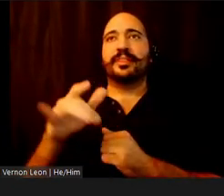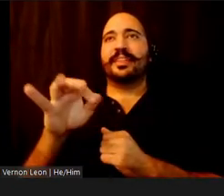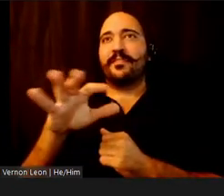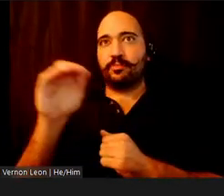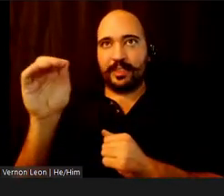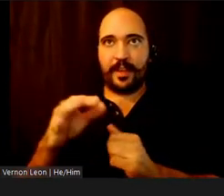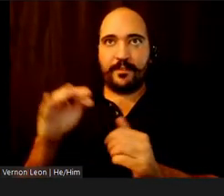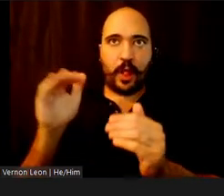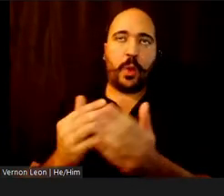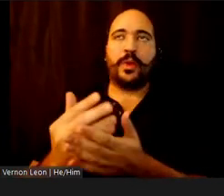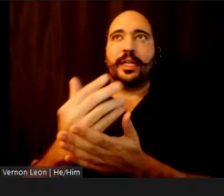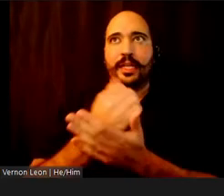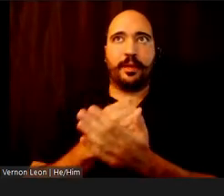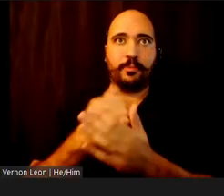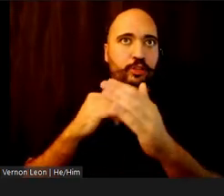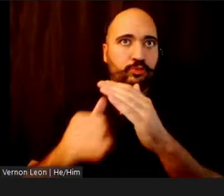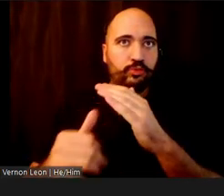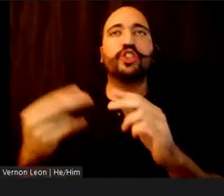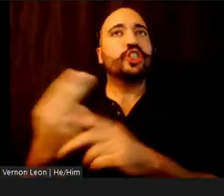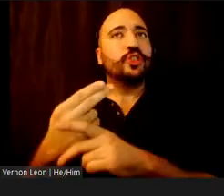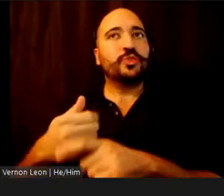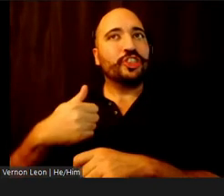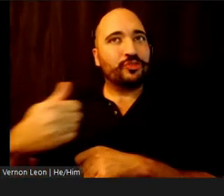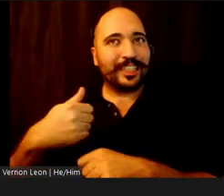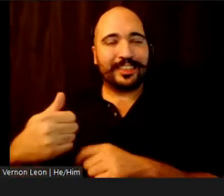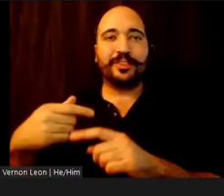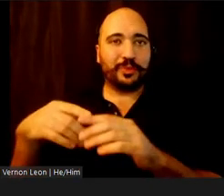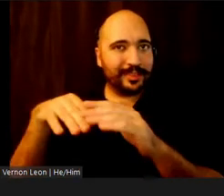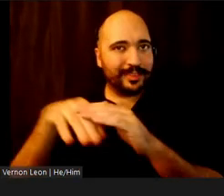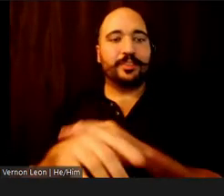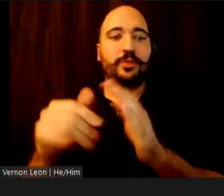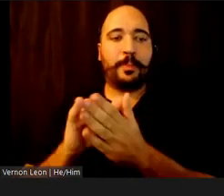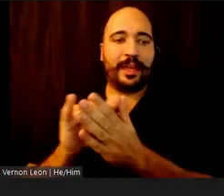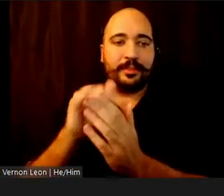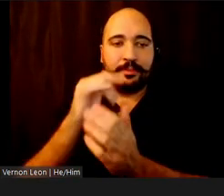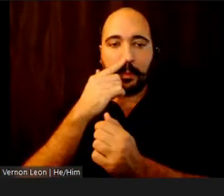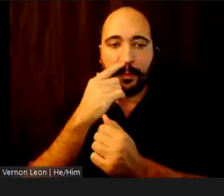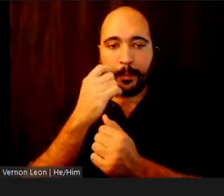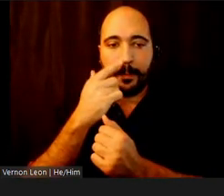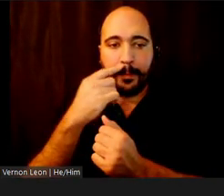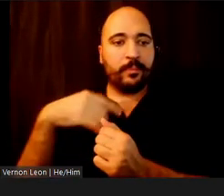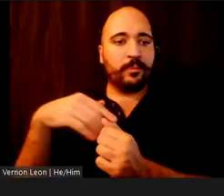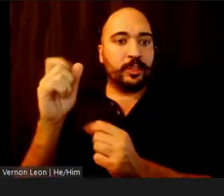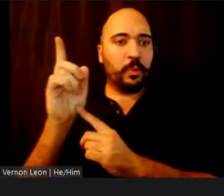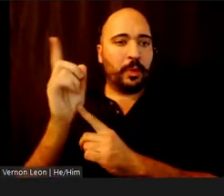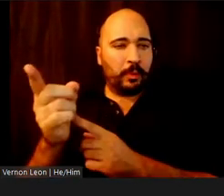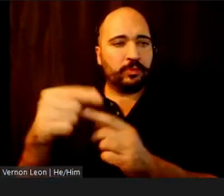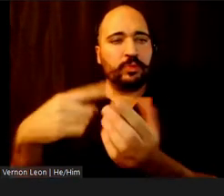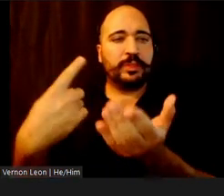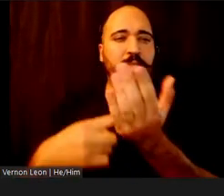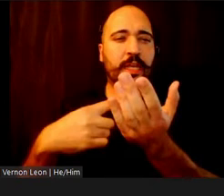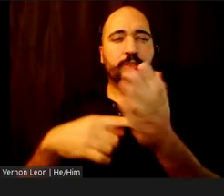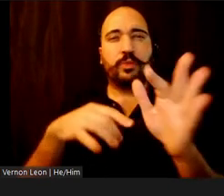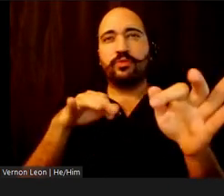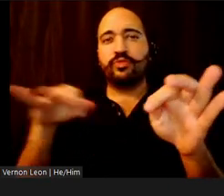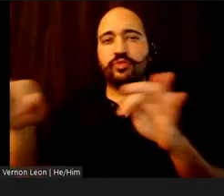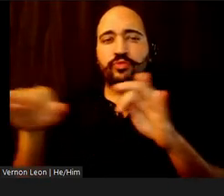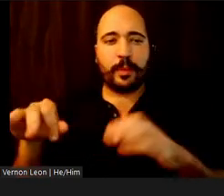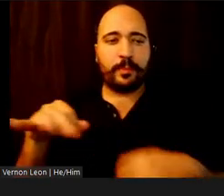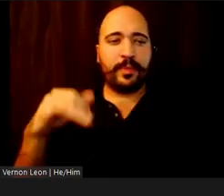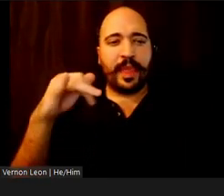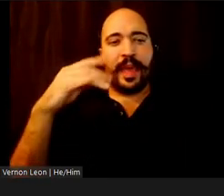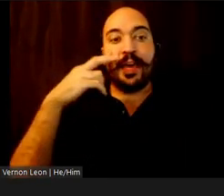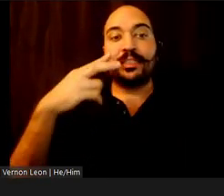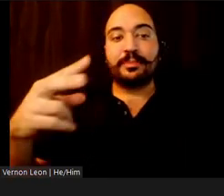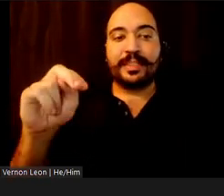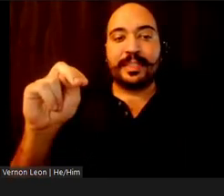transit to reach the Manhattan Central Business District. I want to take just a moment to discuss or describe the anticipated NEPA schedule. We've